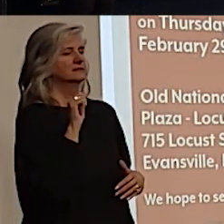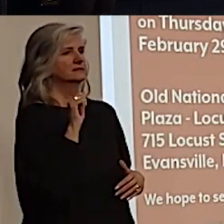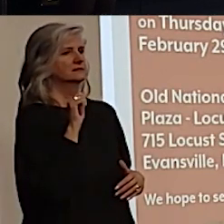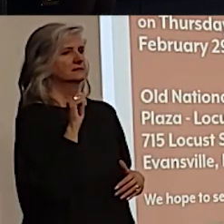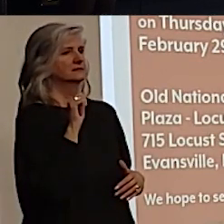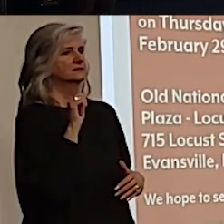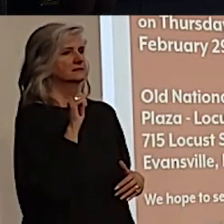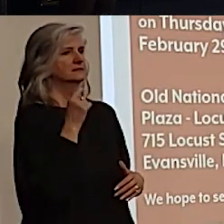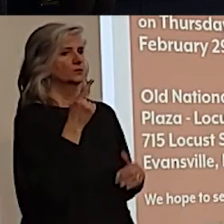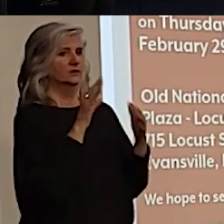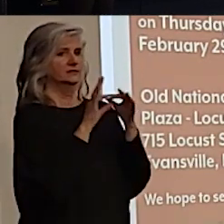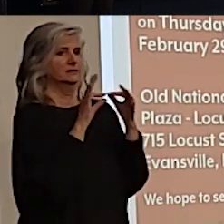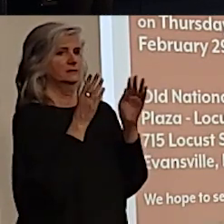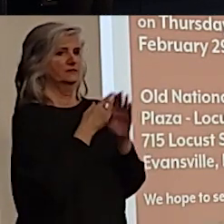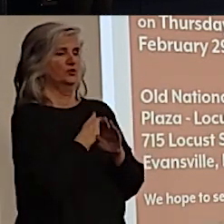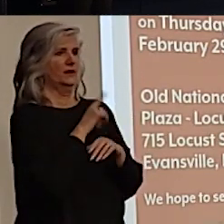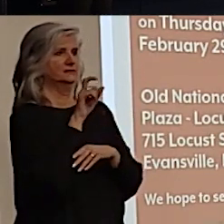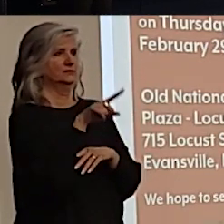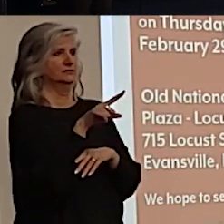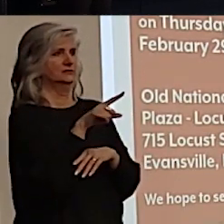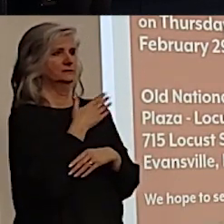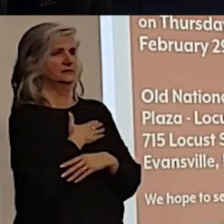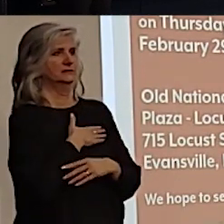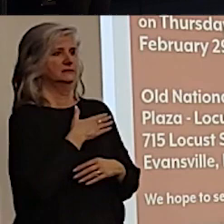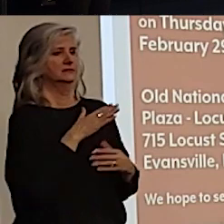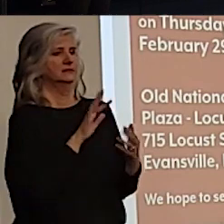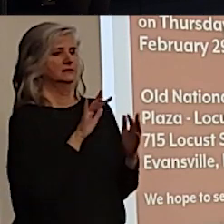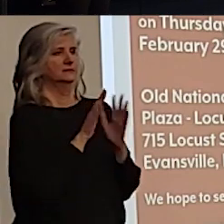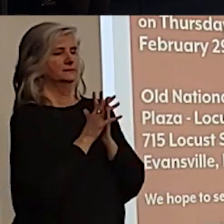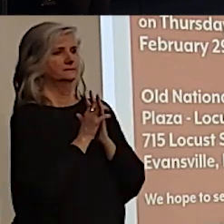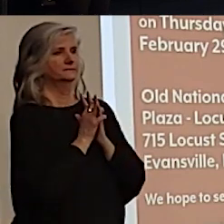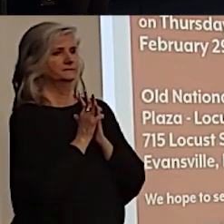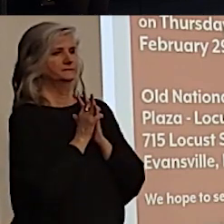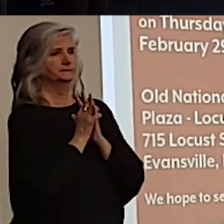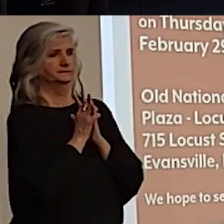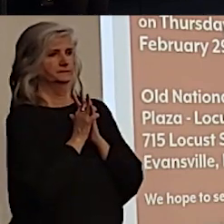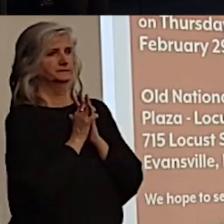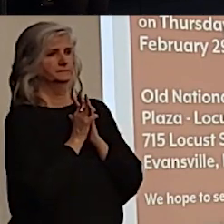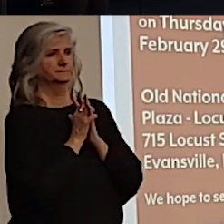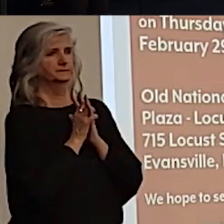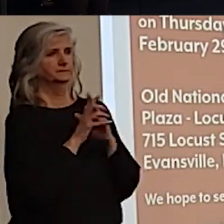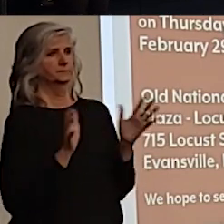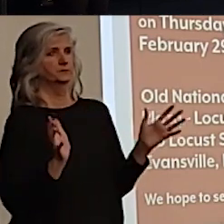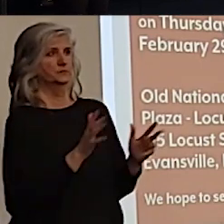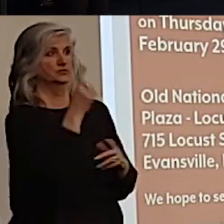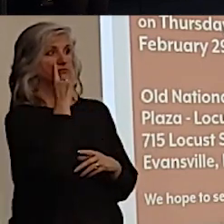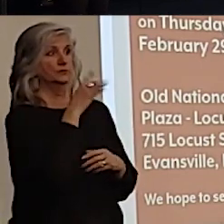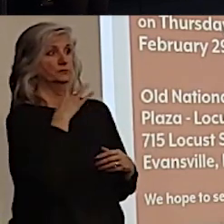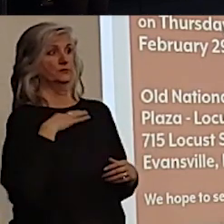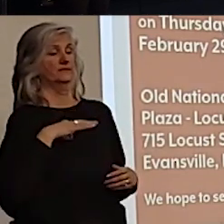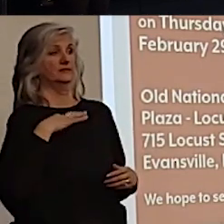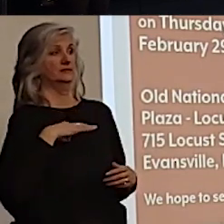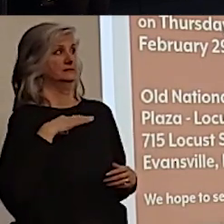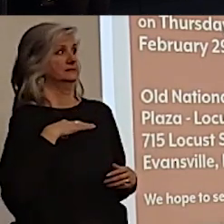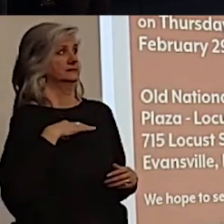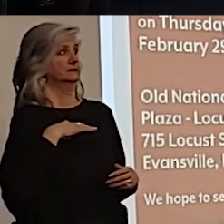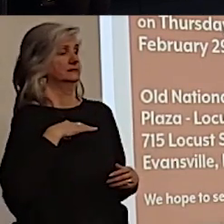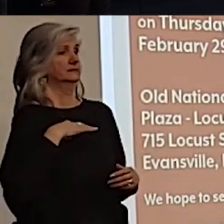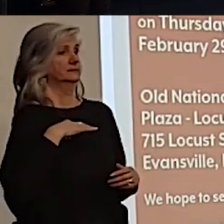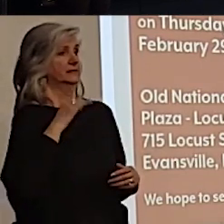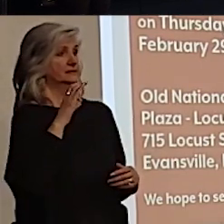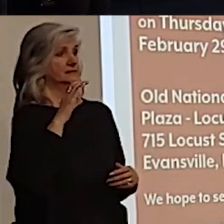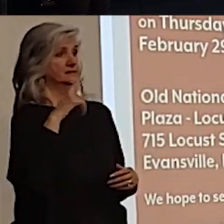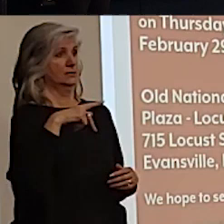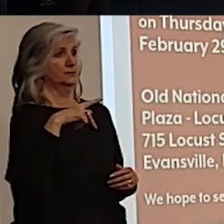one statement before I ask a question, please. The push for profits on